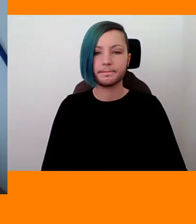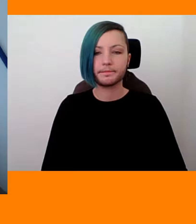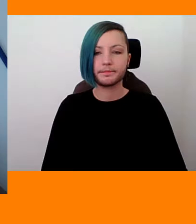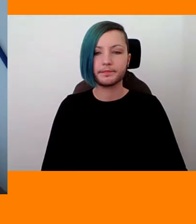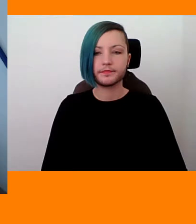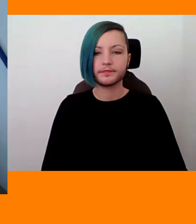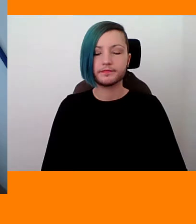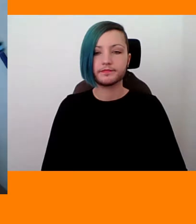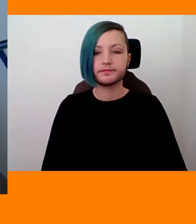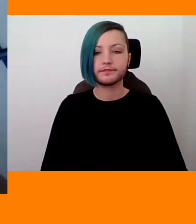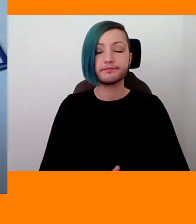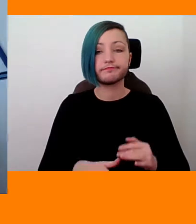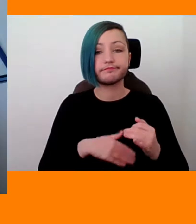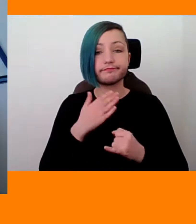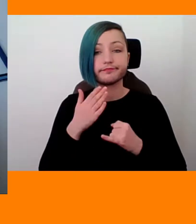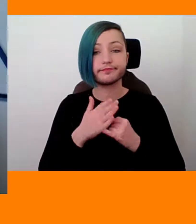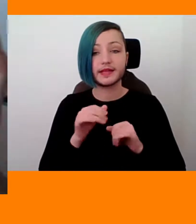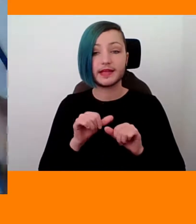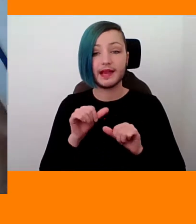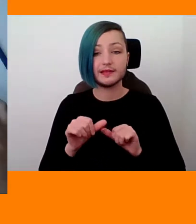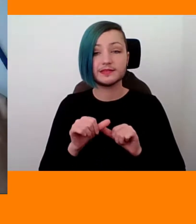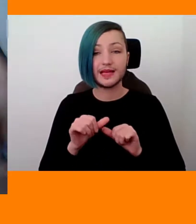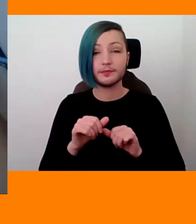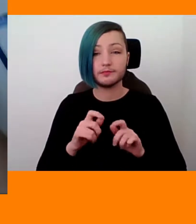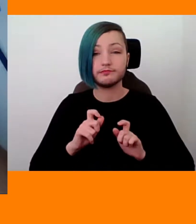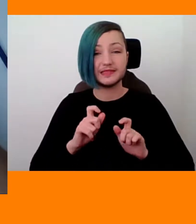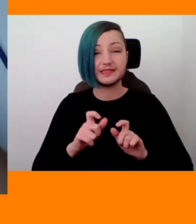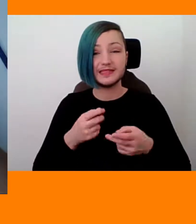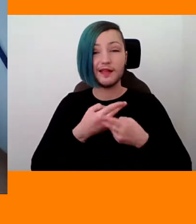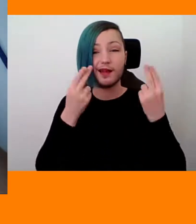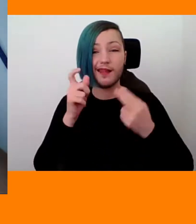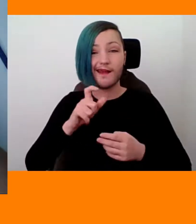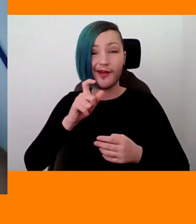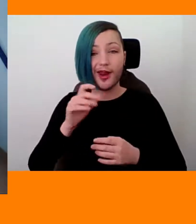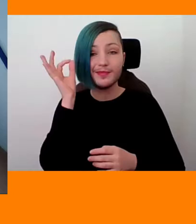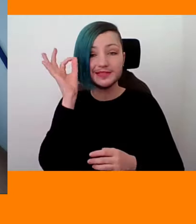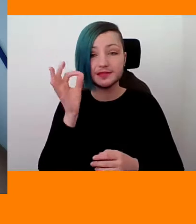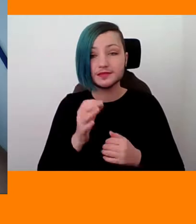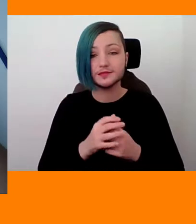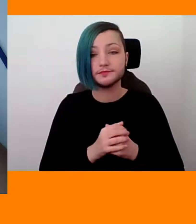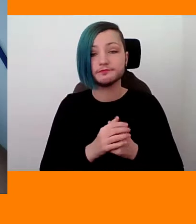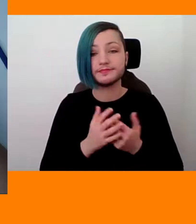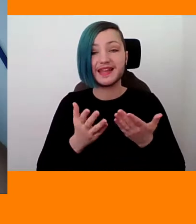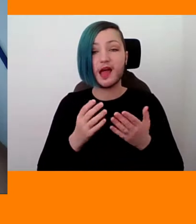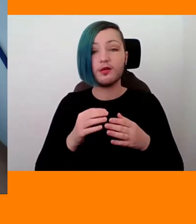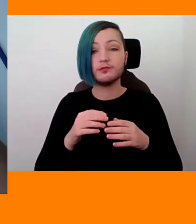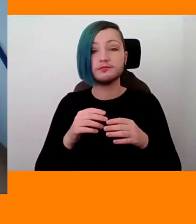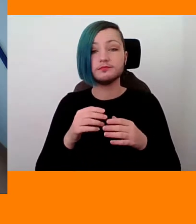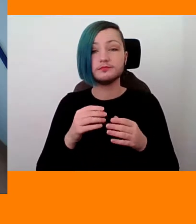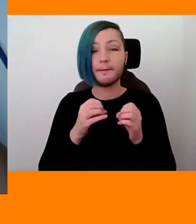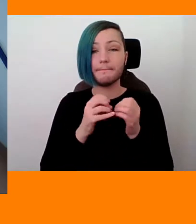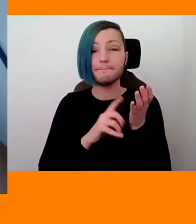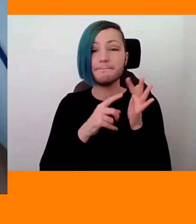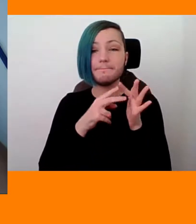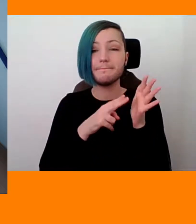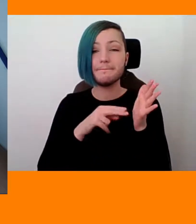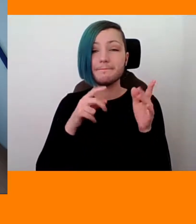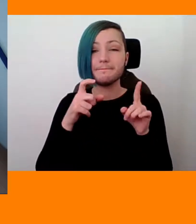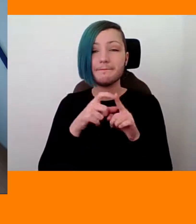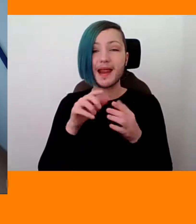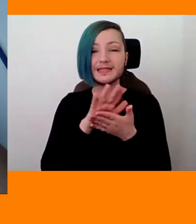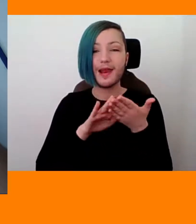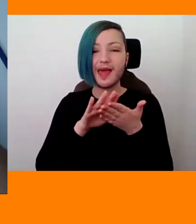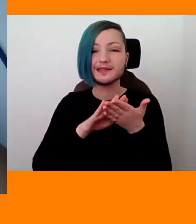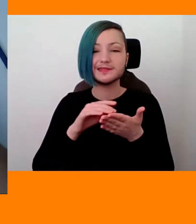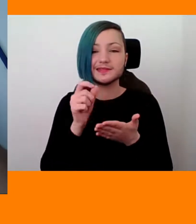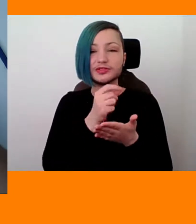And then the very last thing, still with your lightest colour pencil, just blend everything in, nice and soft.